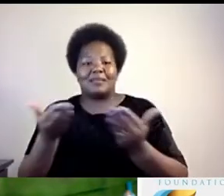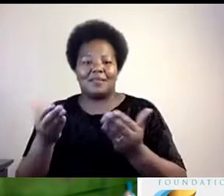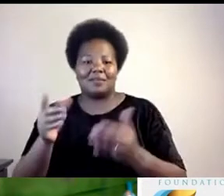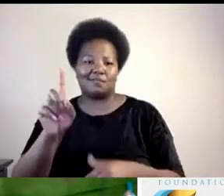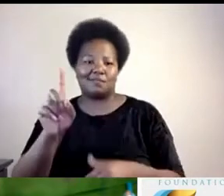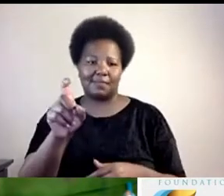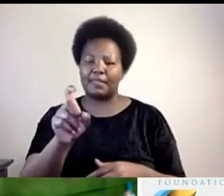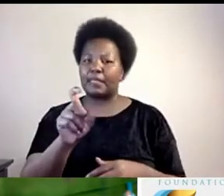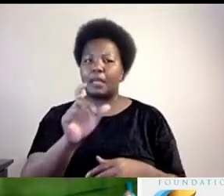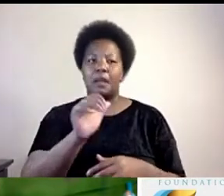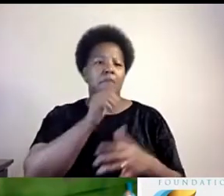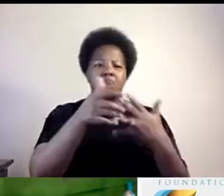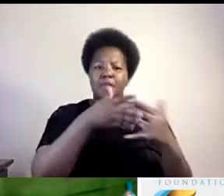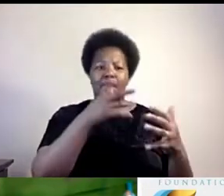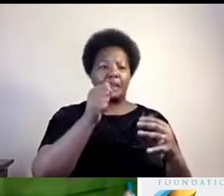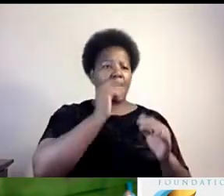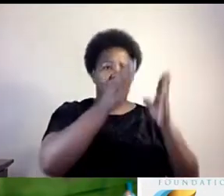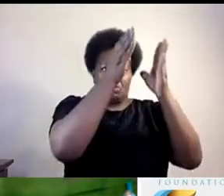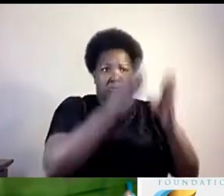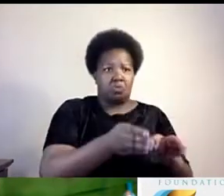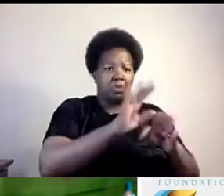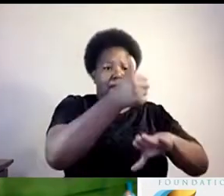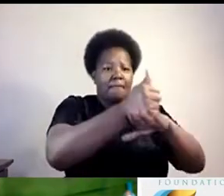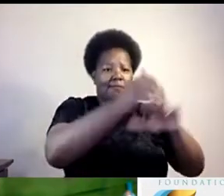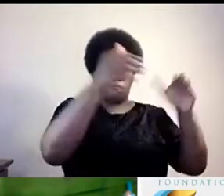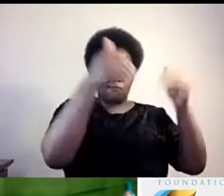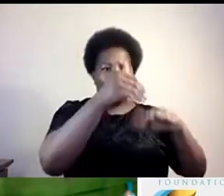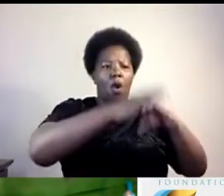based, there's still a business model that surrounds each of